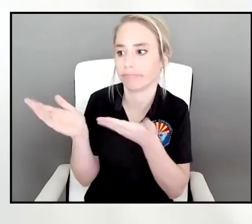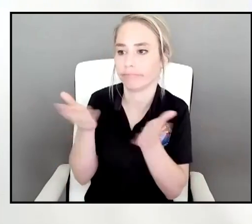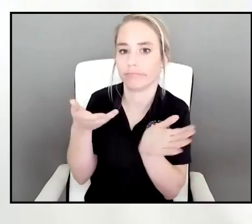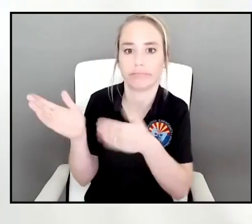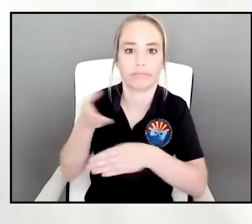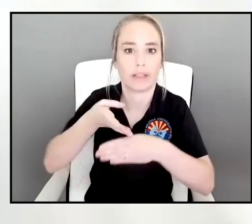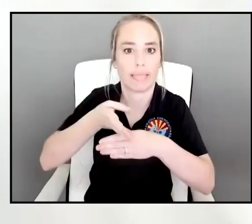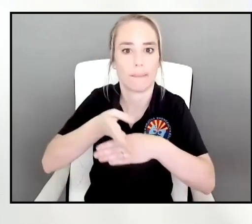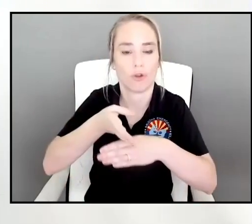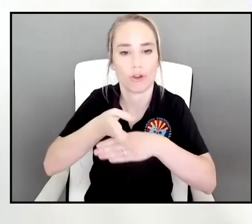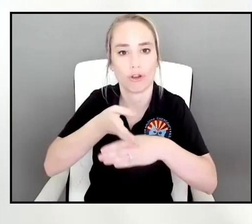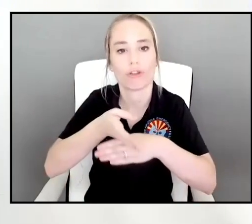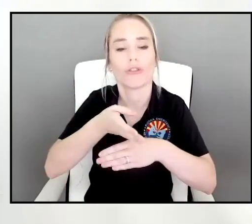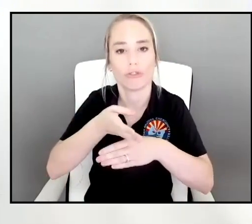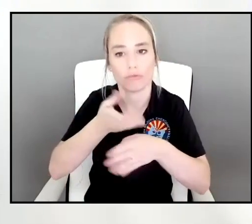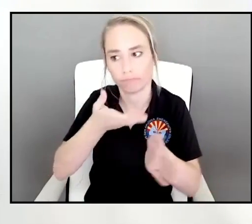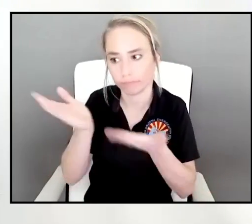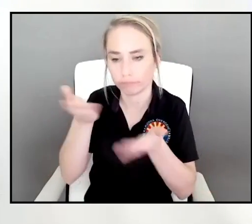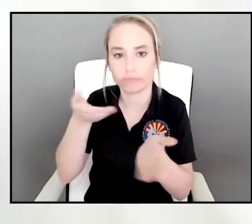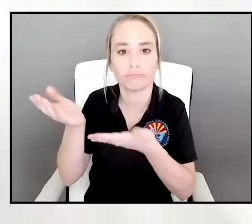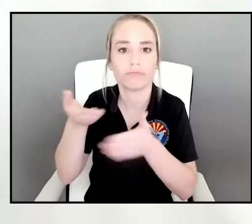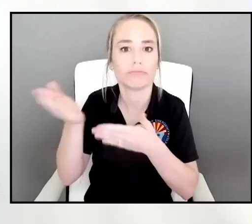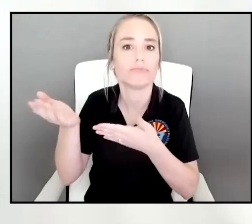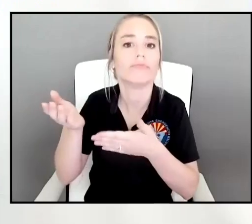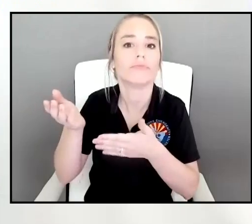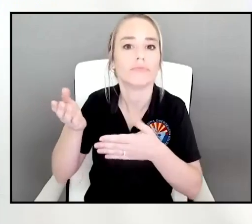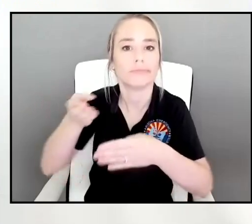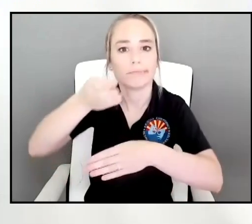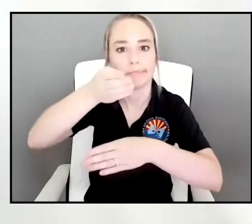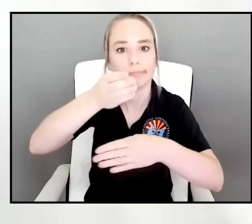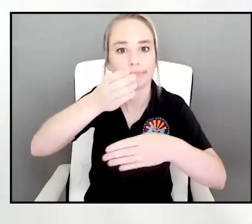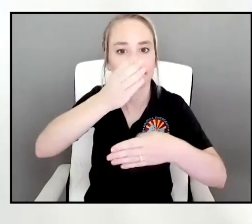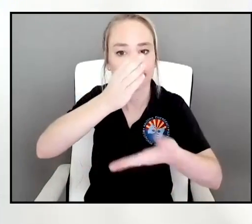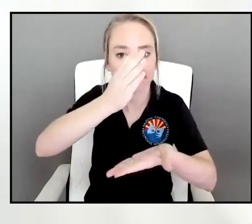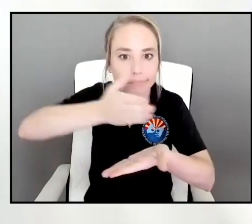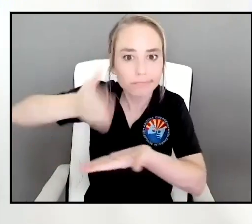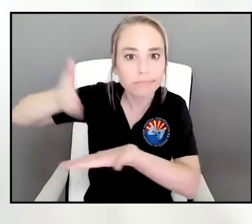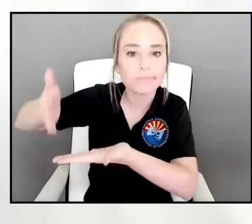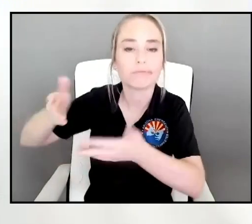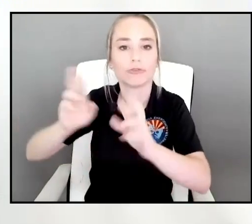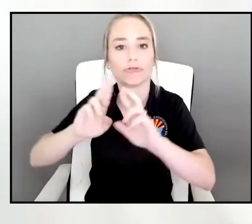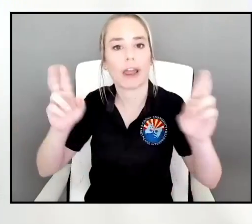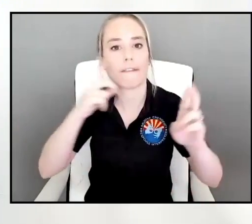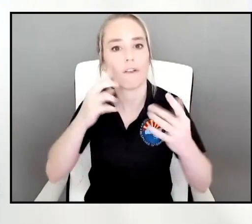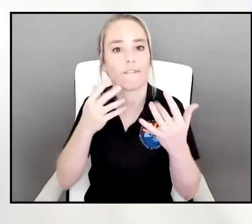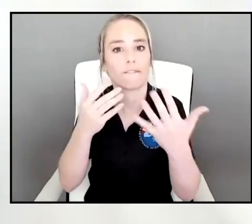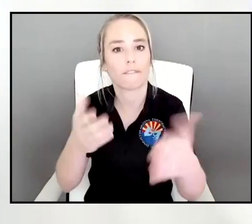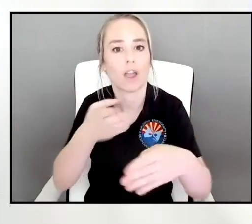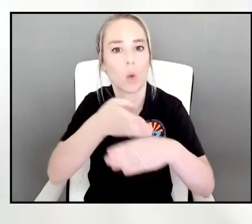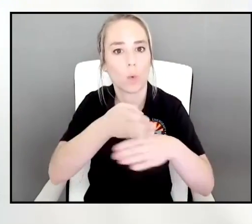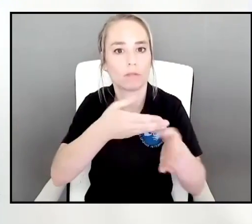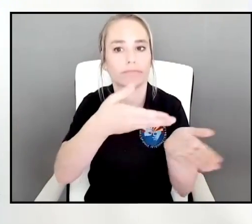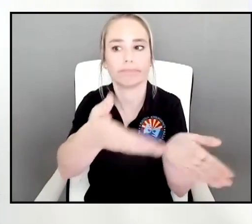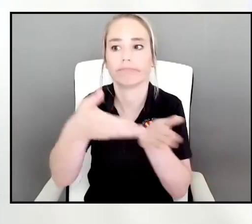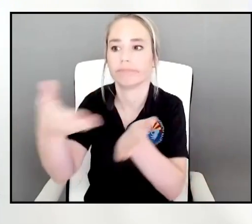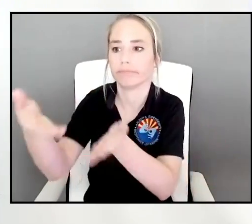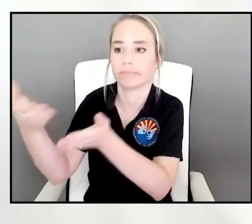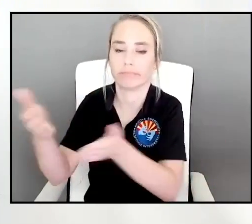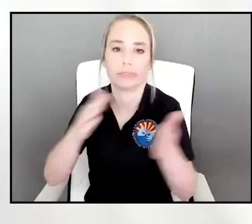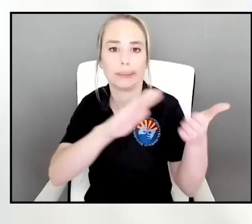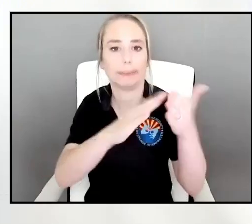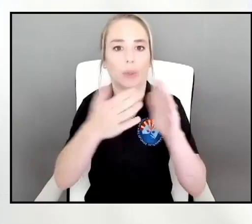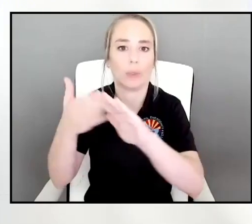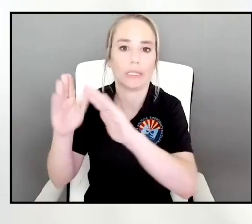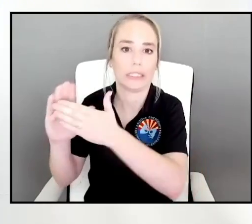or some of that wood, get it processed into firewood and deliver that around to the different communities. So right now that's what the